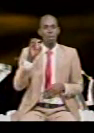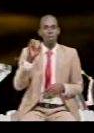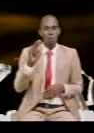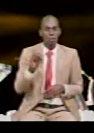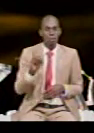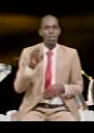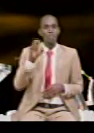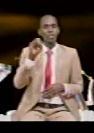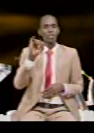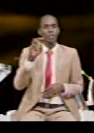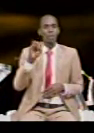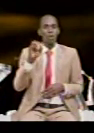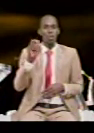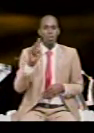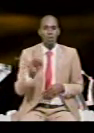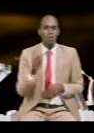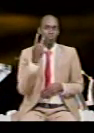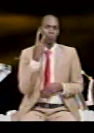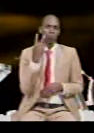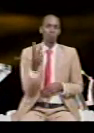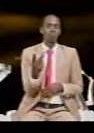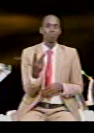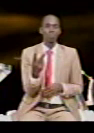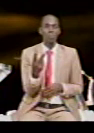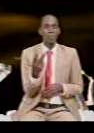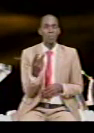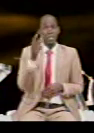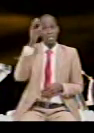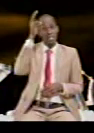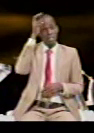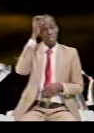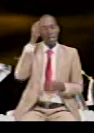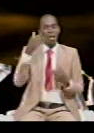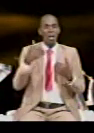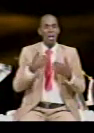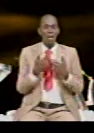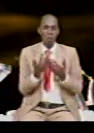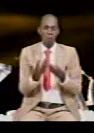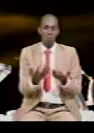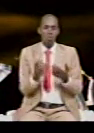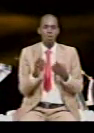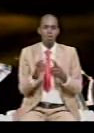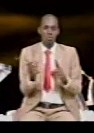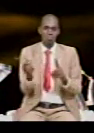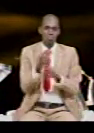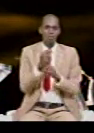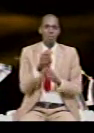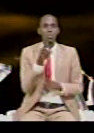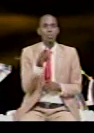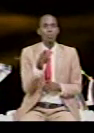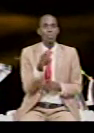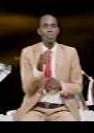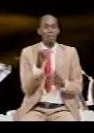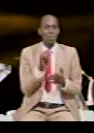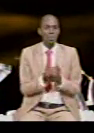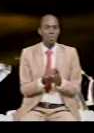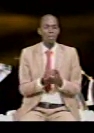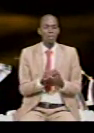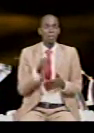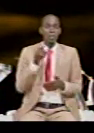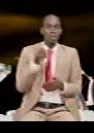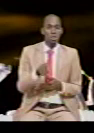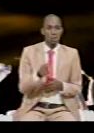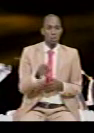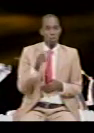Simon, behold, Satan has desired to have you, that he may sift you as